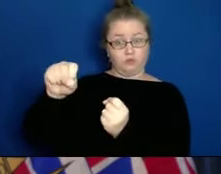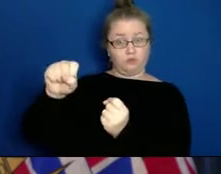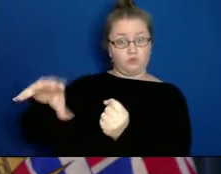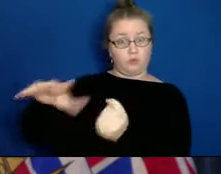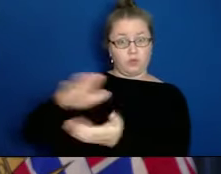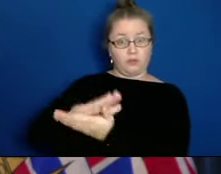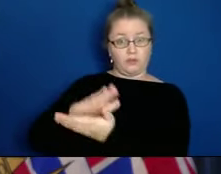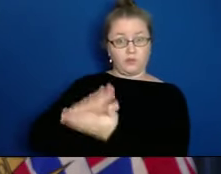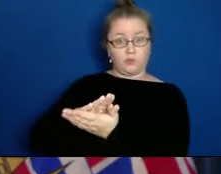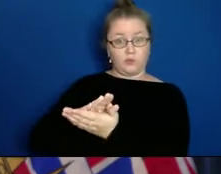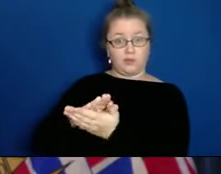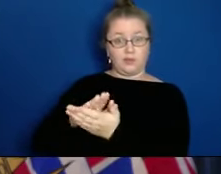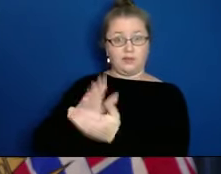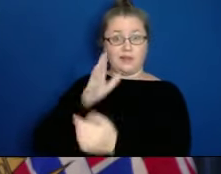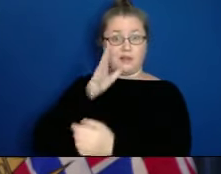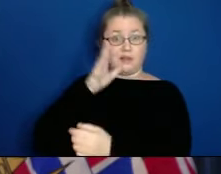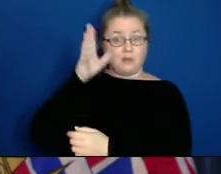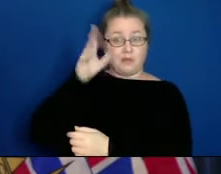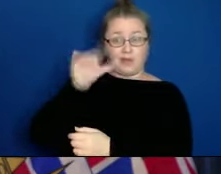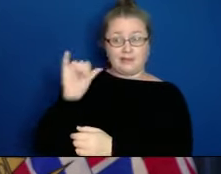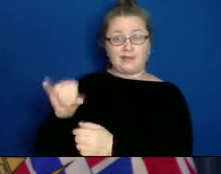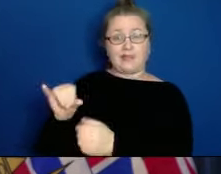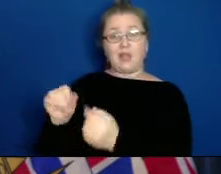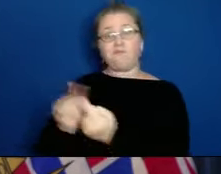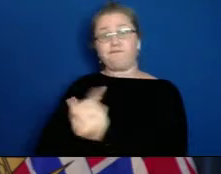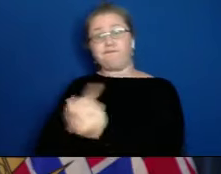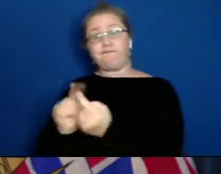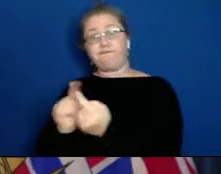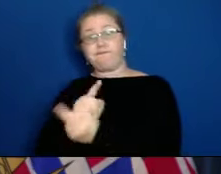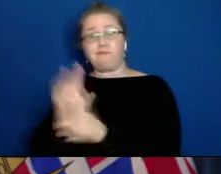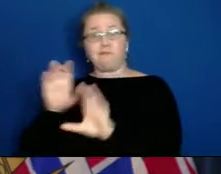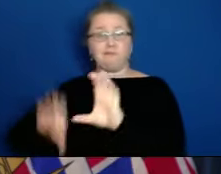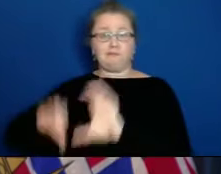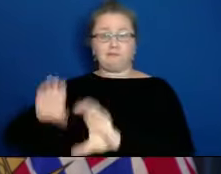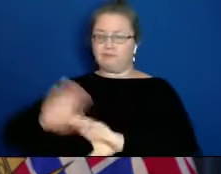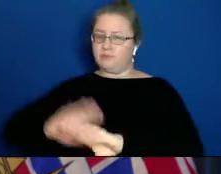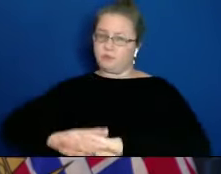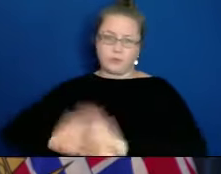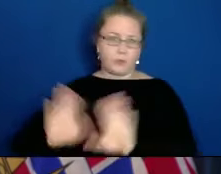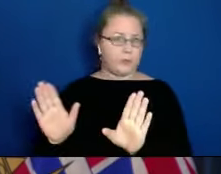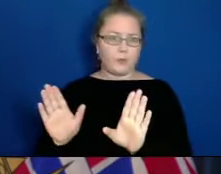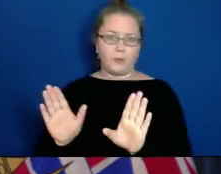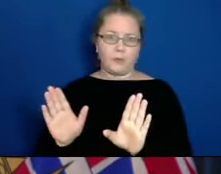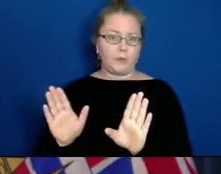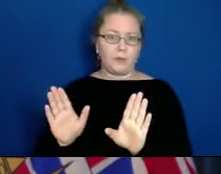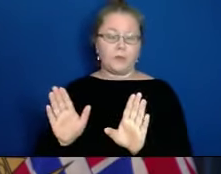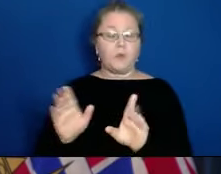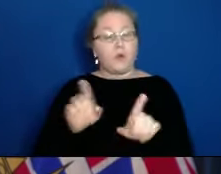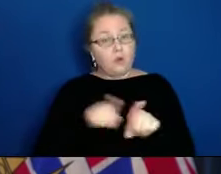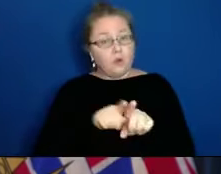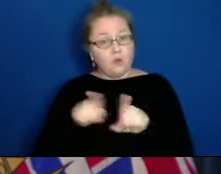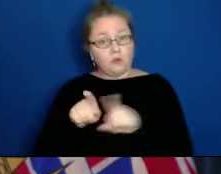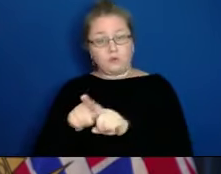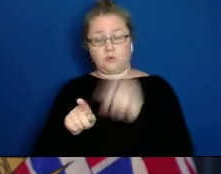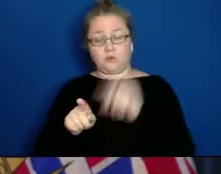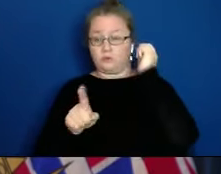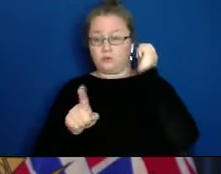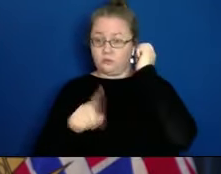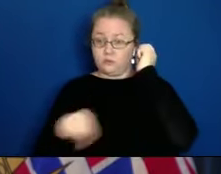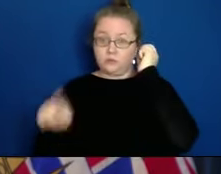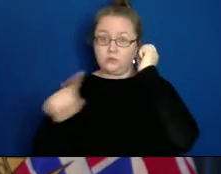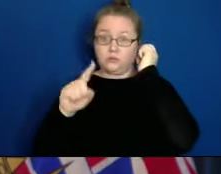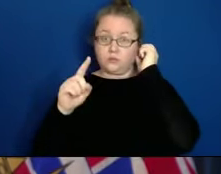school, and reminding the adults in our school setting that the out-of-classroom interactions